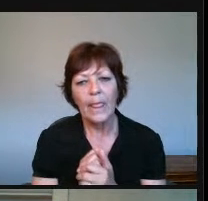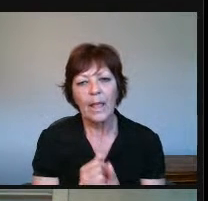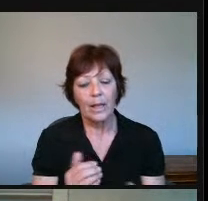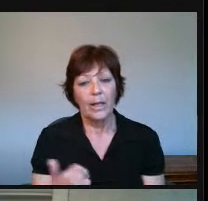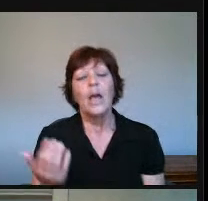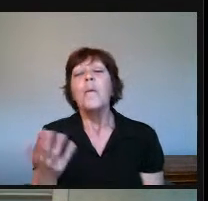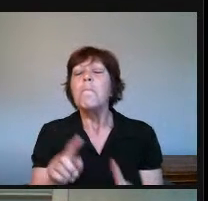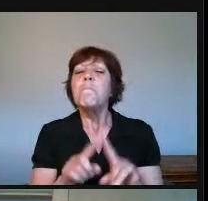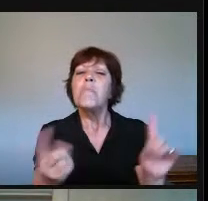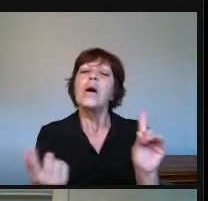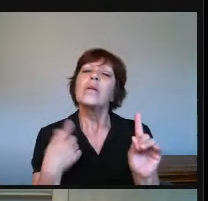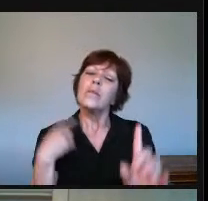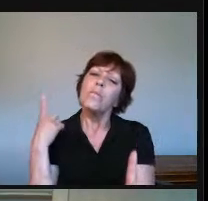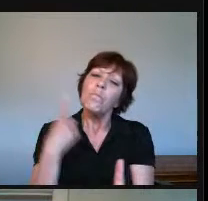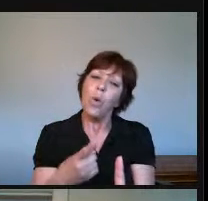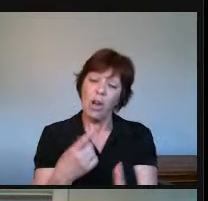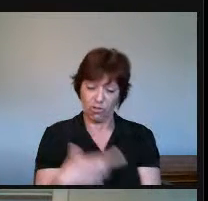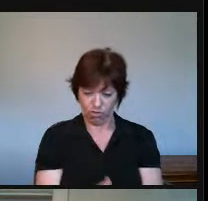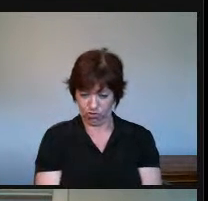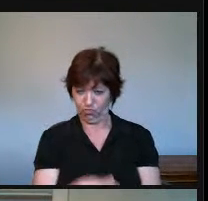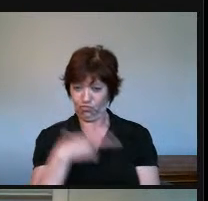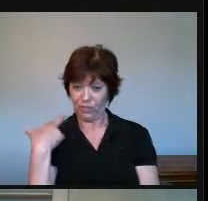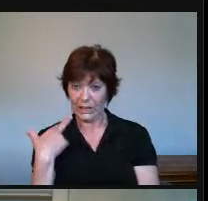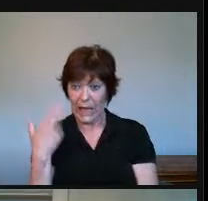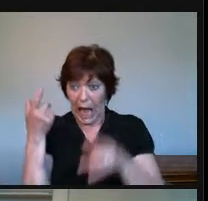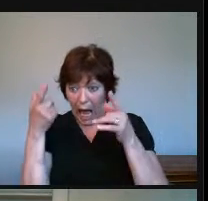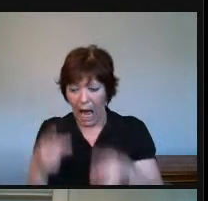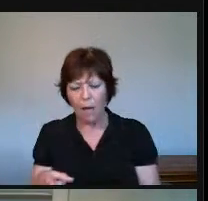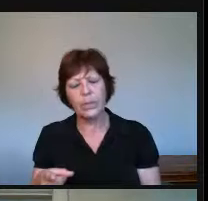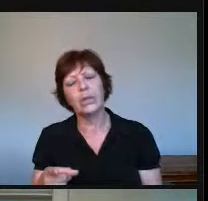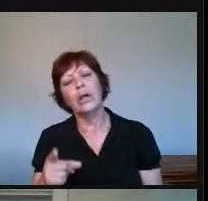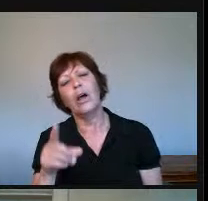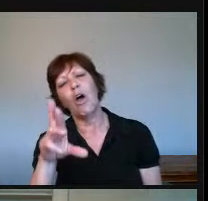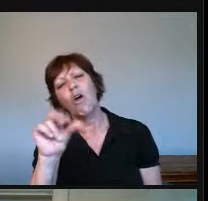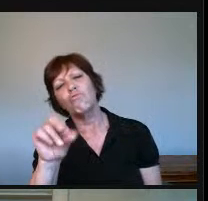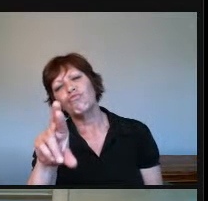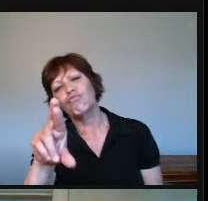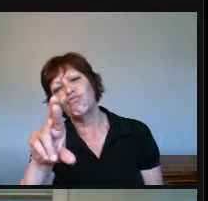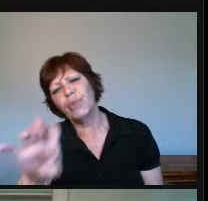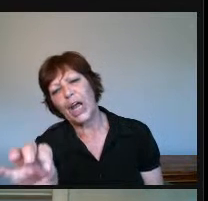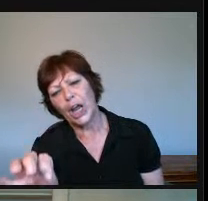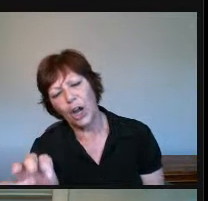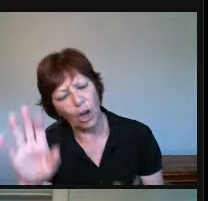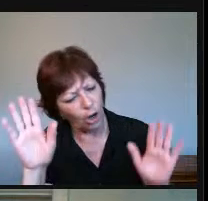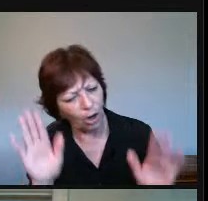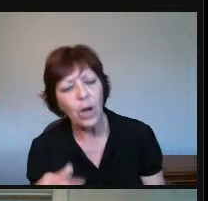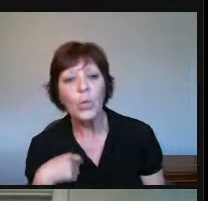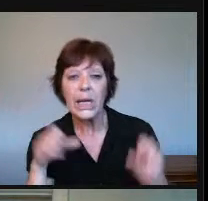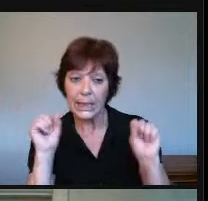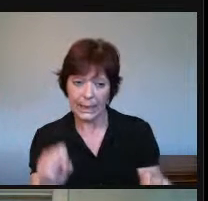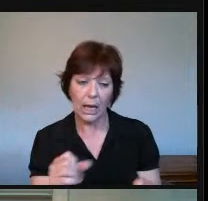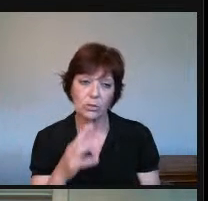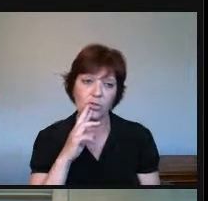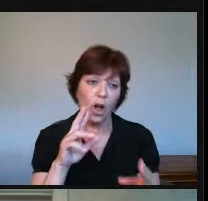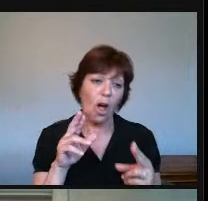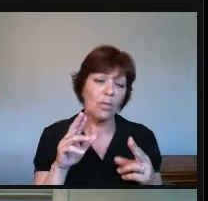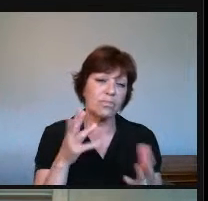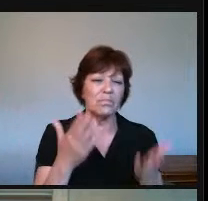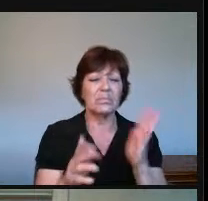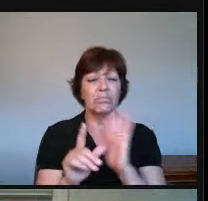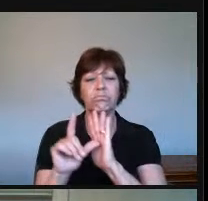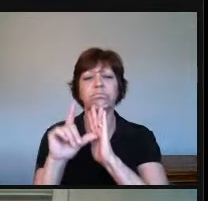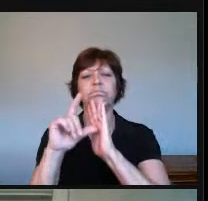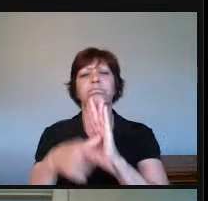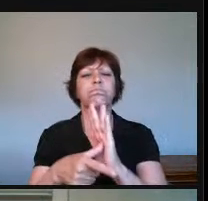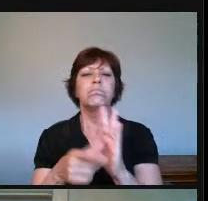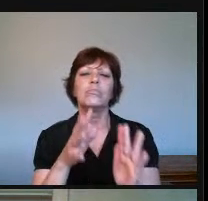But again, the risk of that adverse event is extremely low. And we can talk a little bit about, maybe we'll get to a point where we